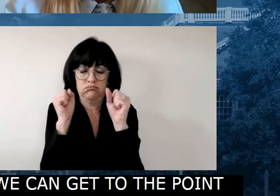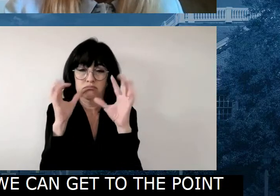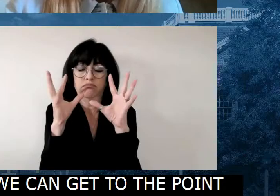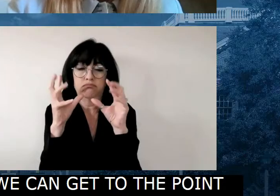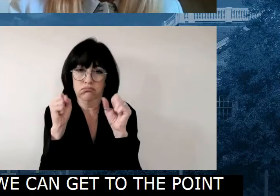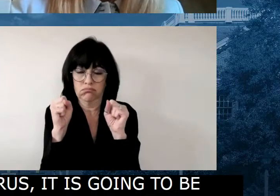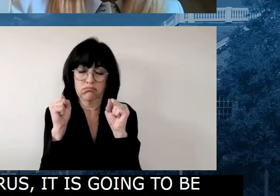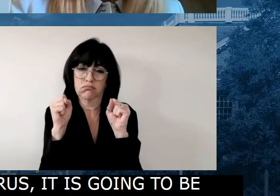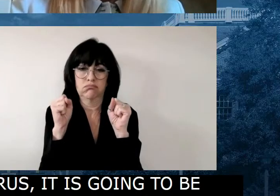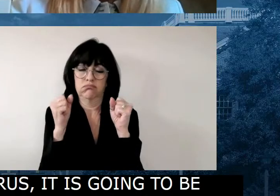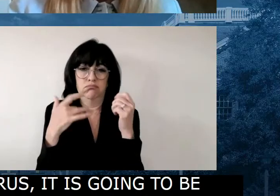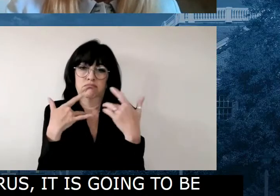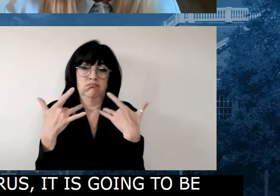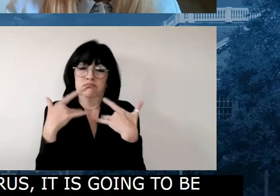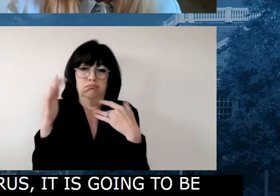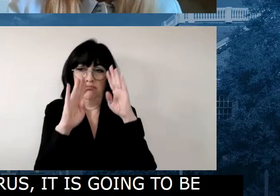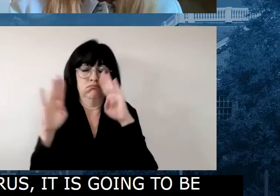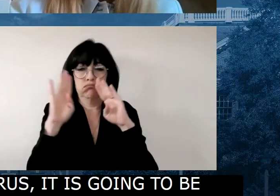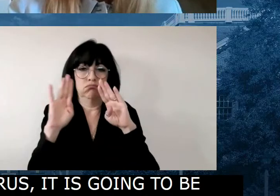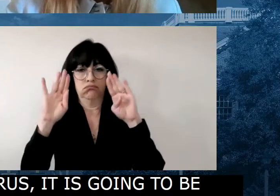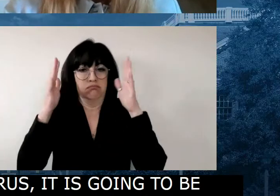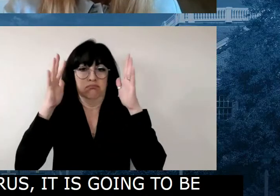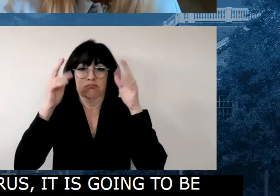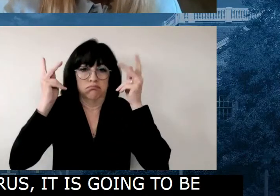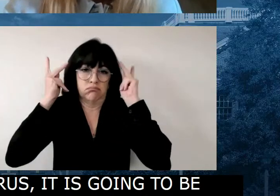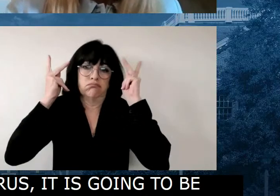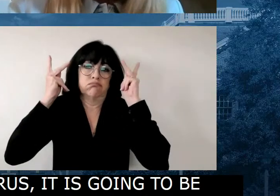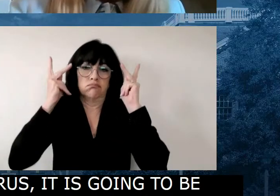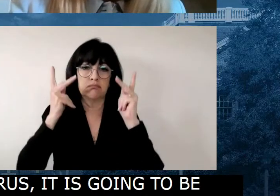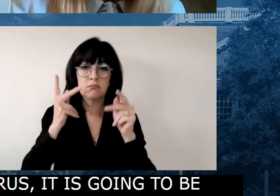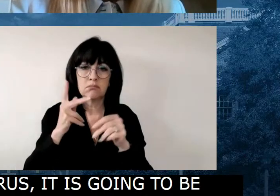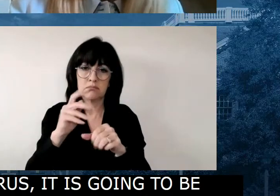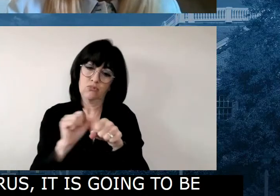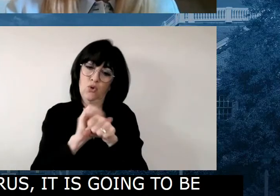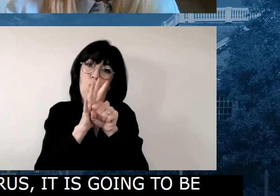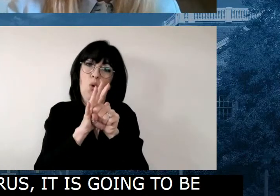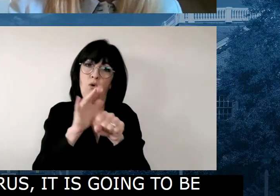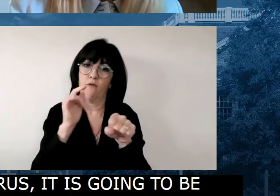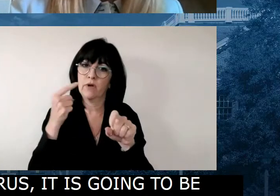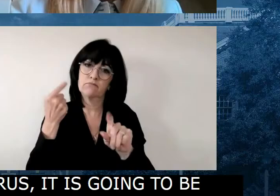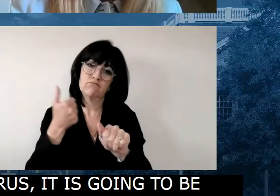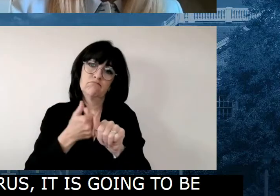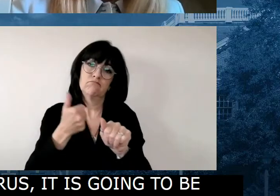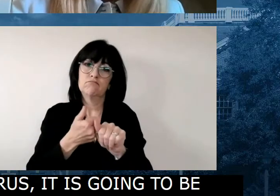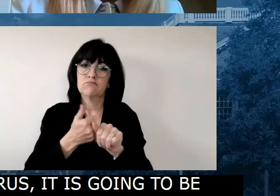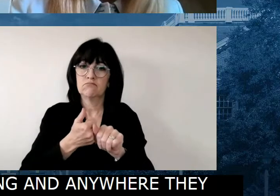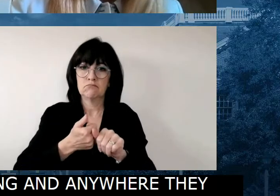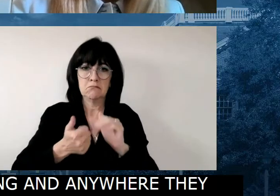get testing, and anywhere they go, including it